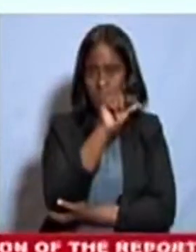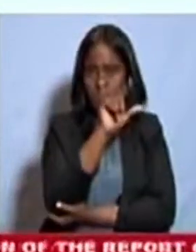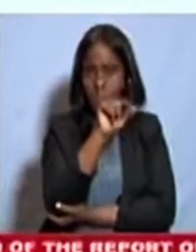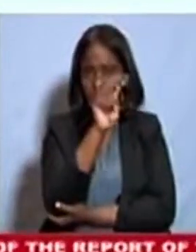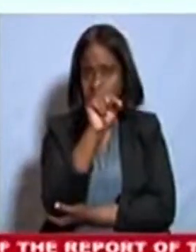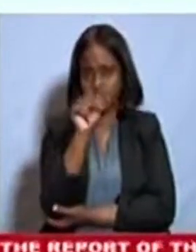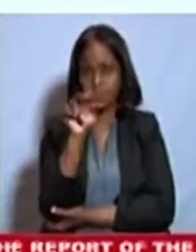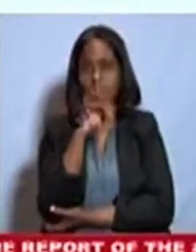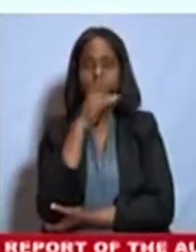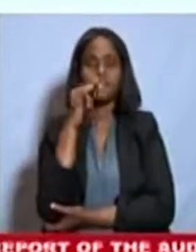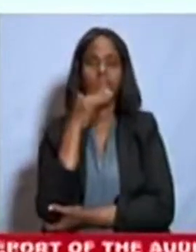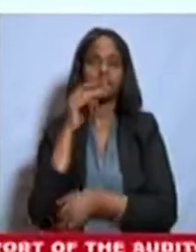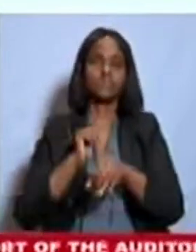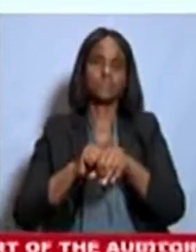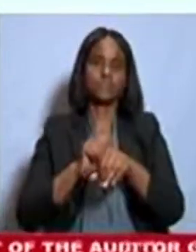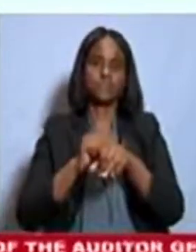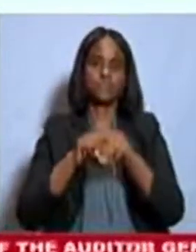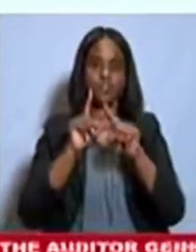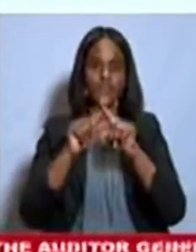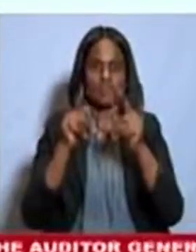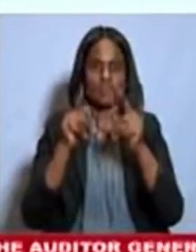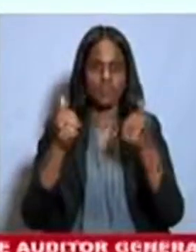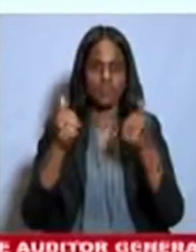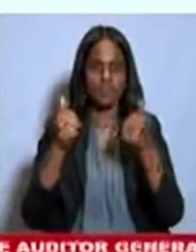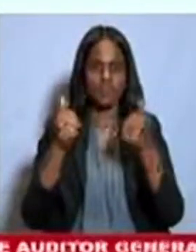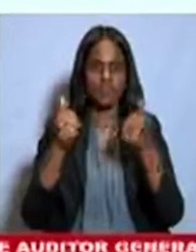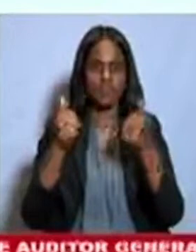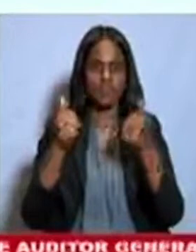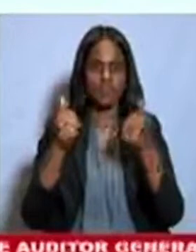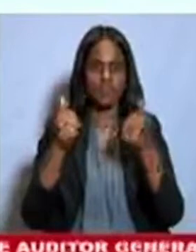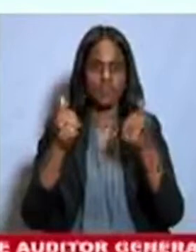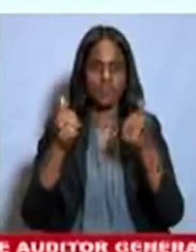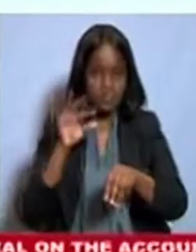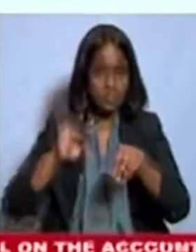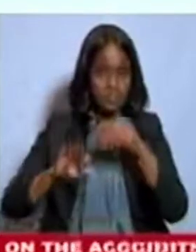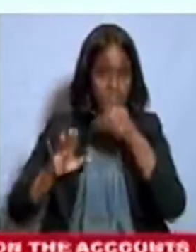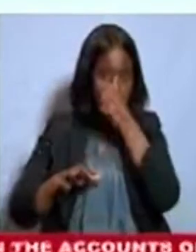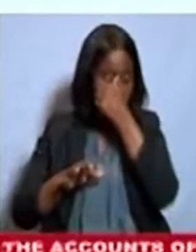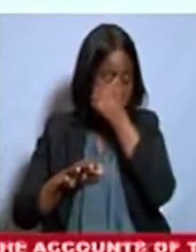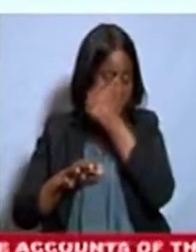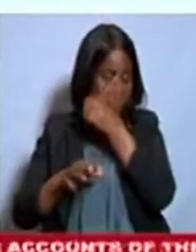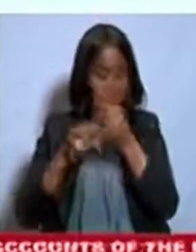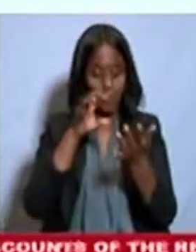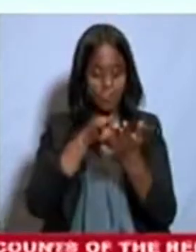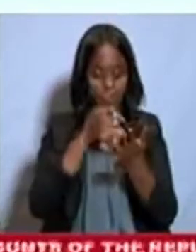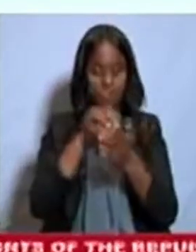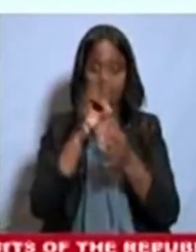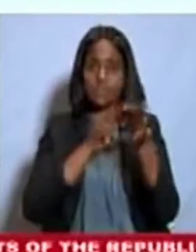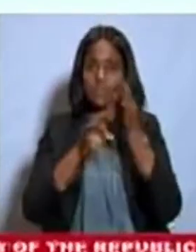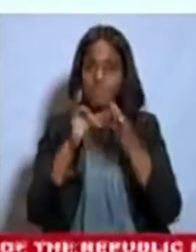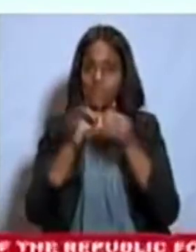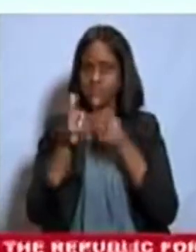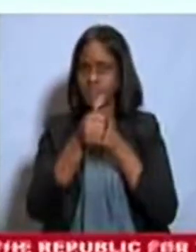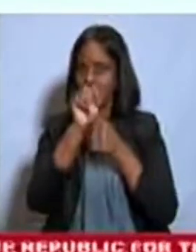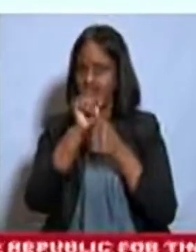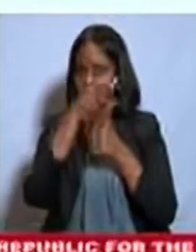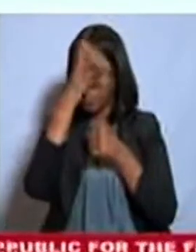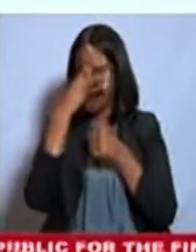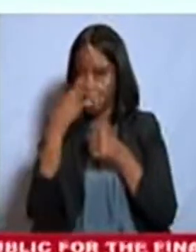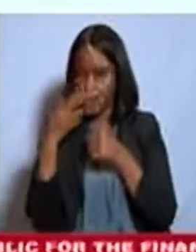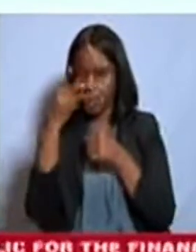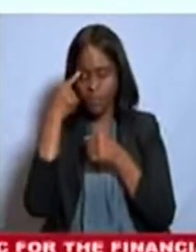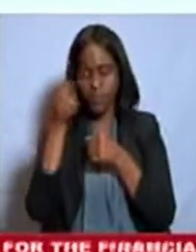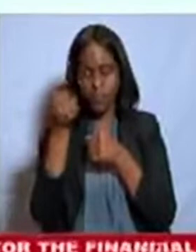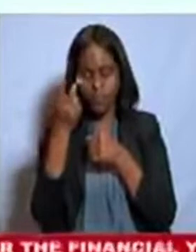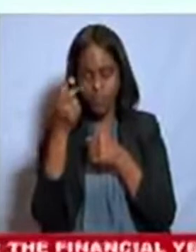2021-2022 farming season. However, a scrutiny of the authorized beneficiary caseload revealed that NRCs for